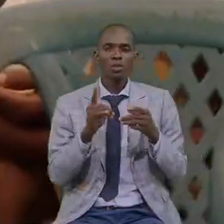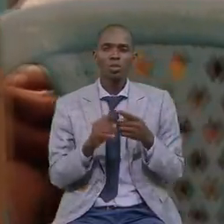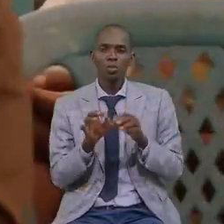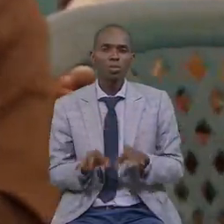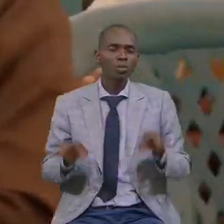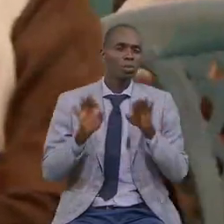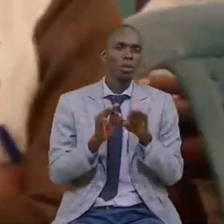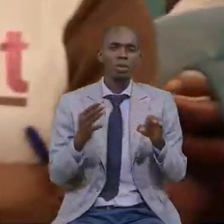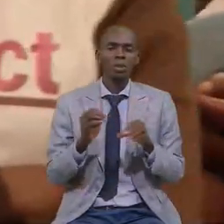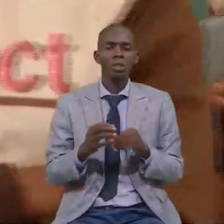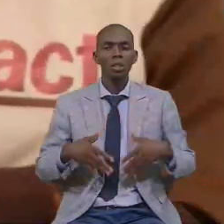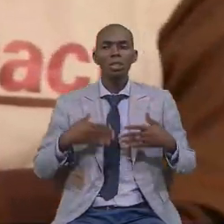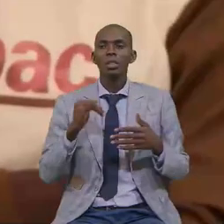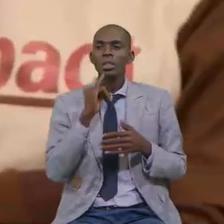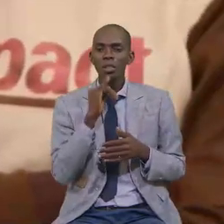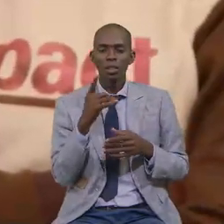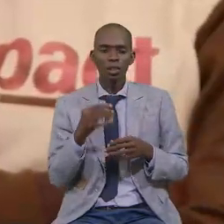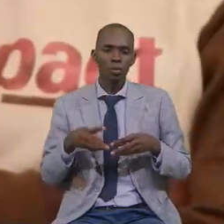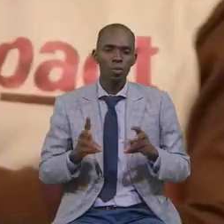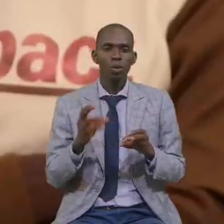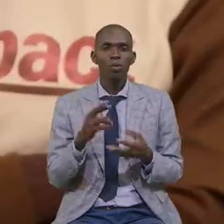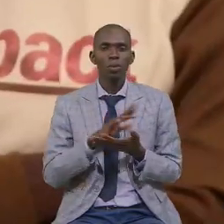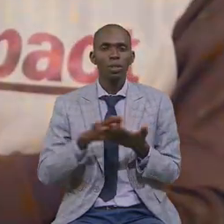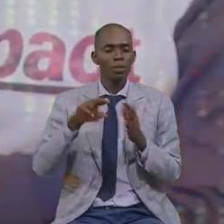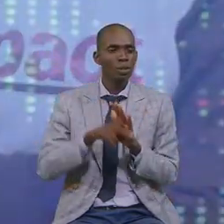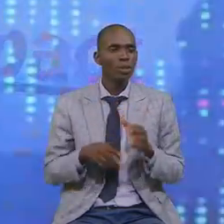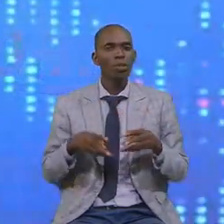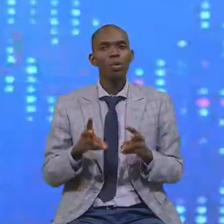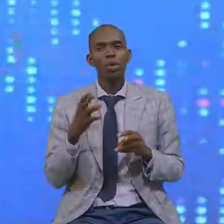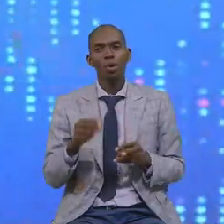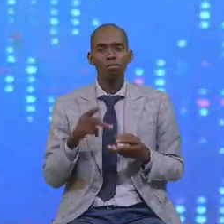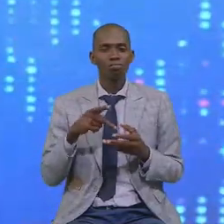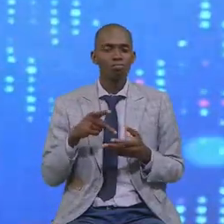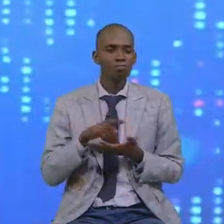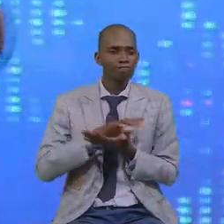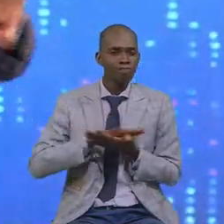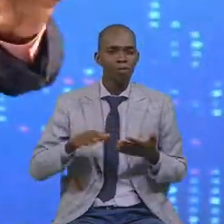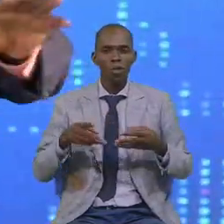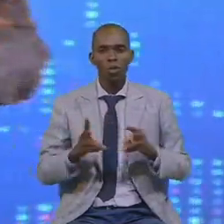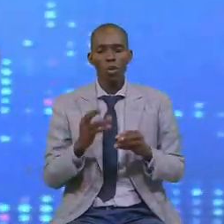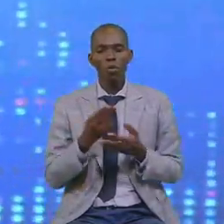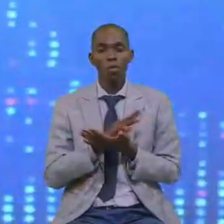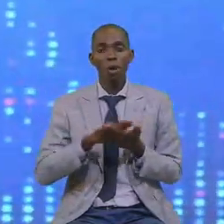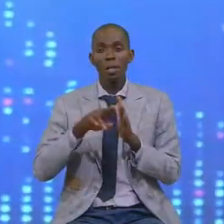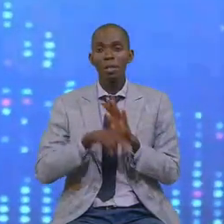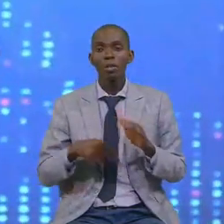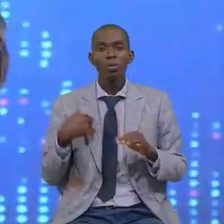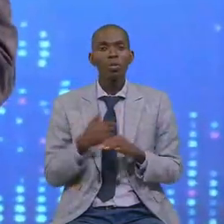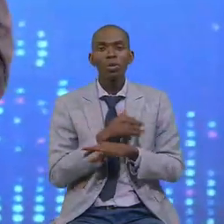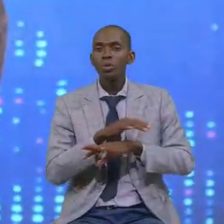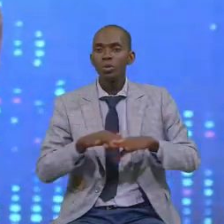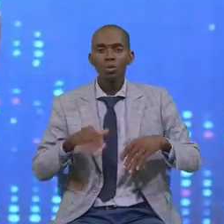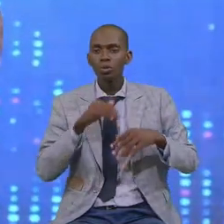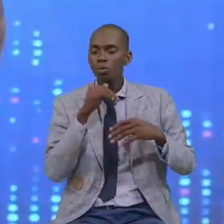is the road of righteousness, the road of purity, the road of holiness. We don't walk now as